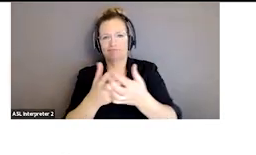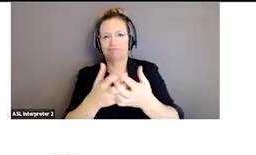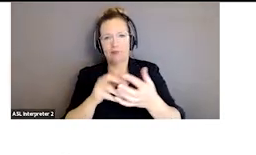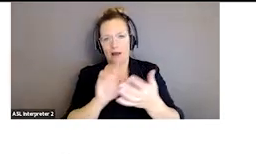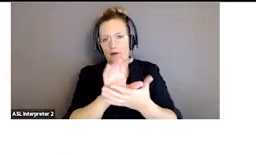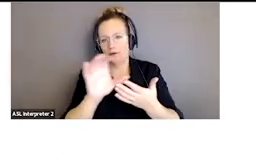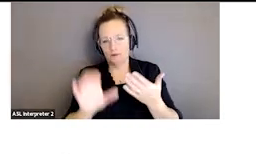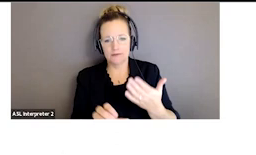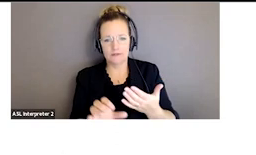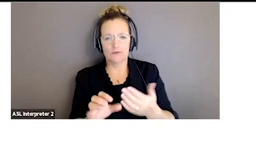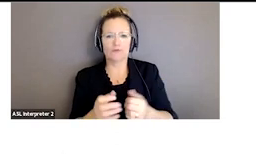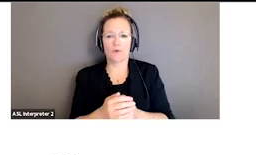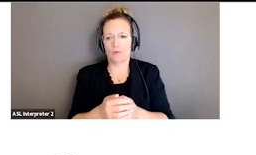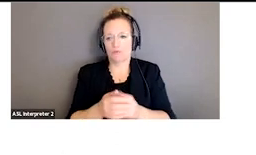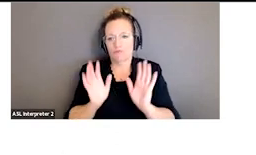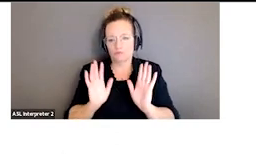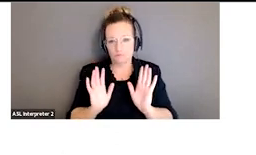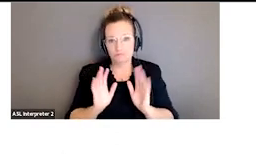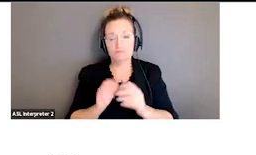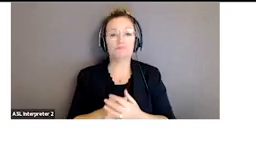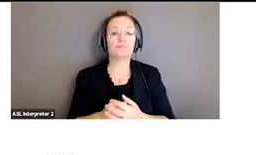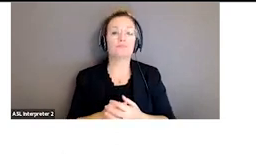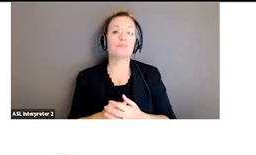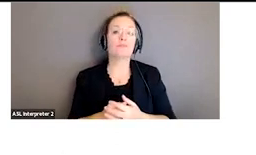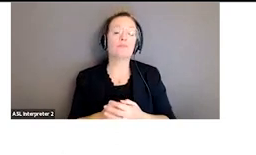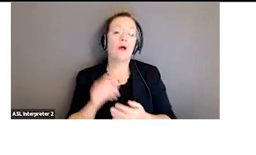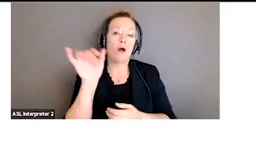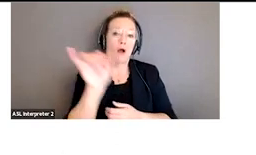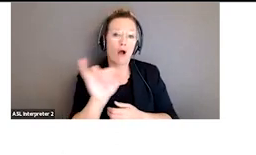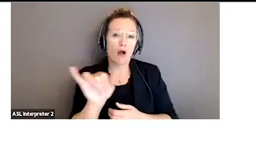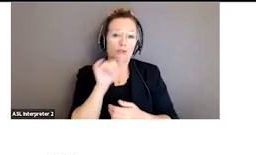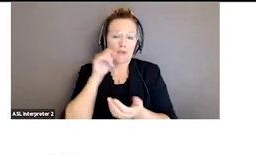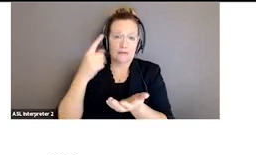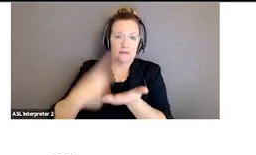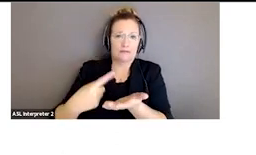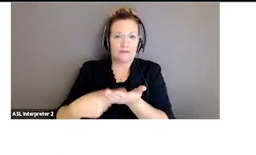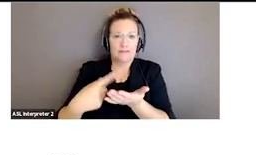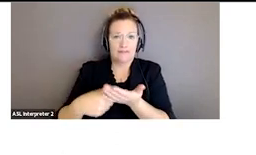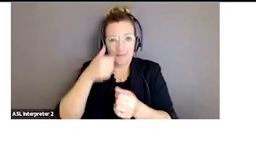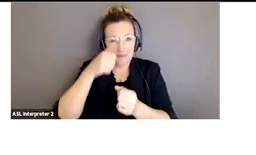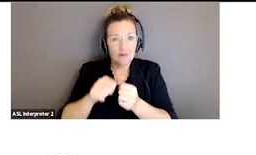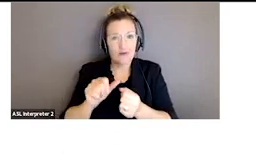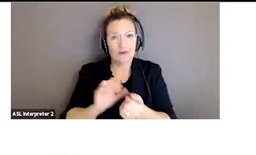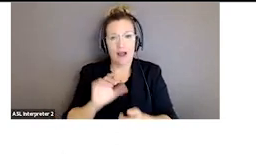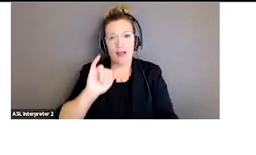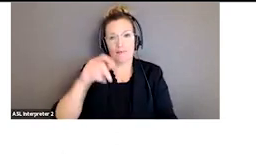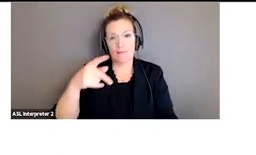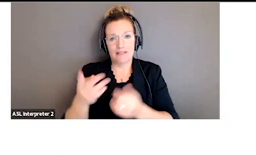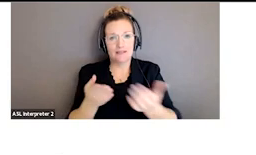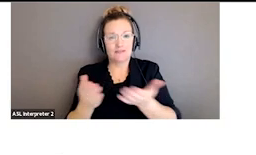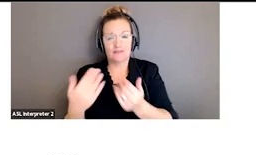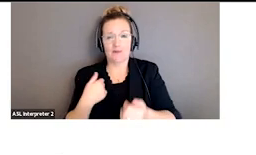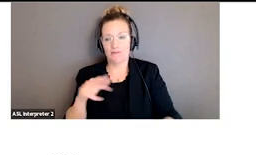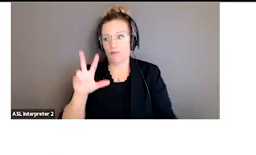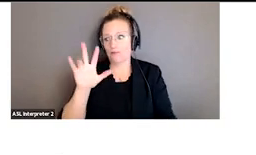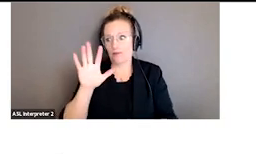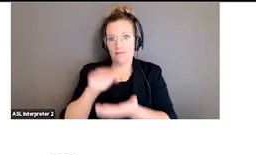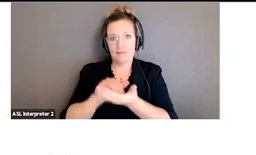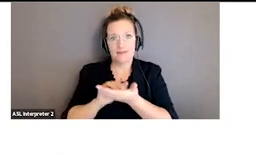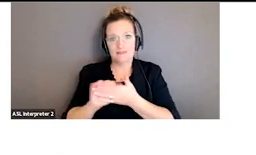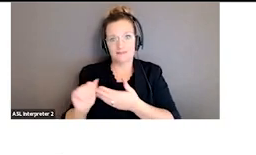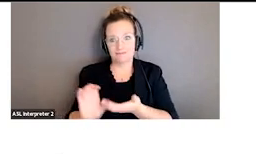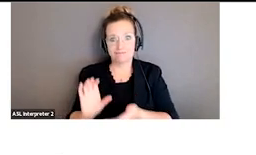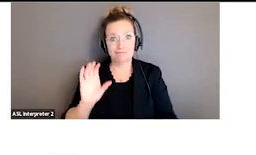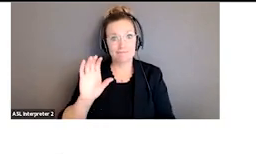So that's the funding piece right now. As I mentioned, we have $35,000 available for IP services initially, and that